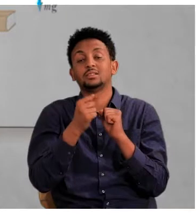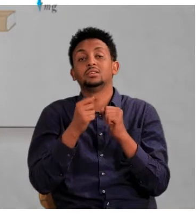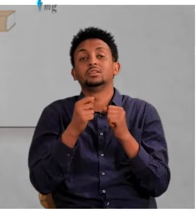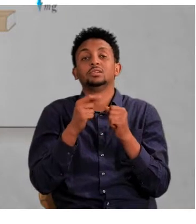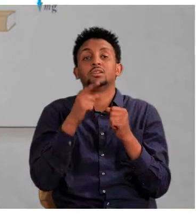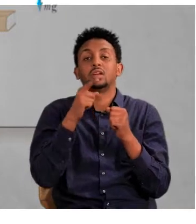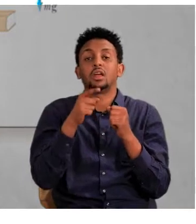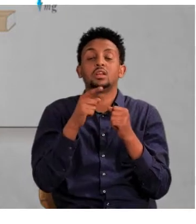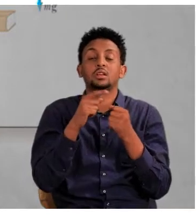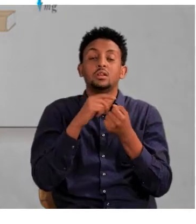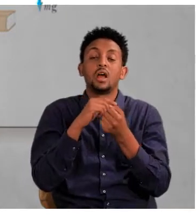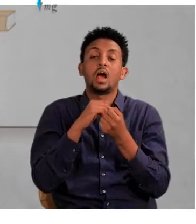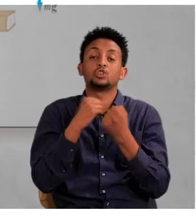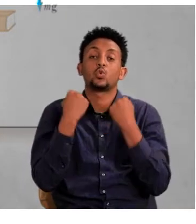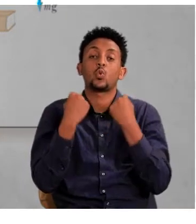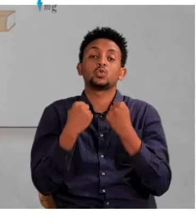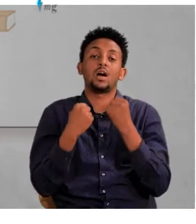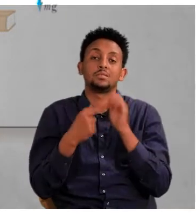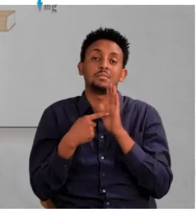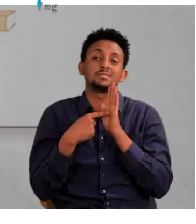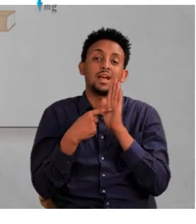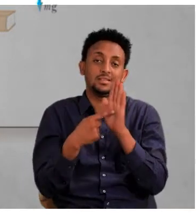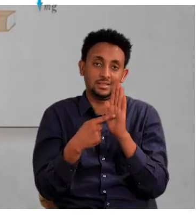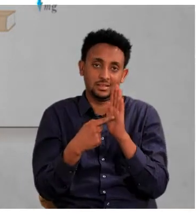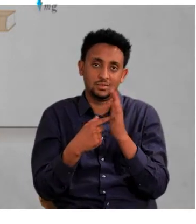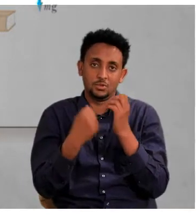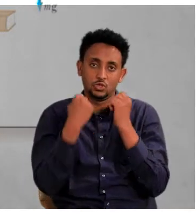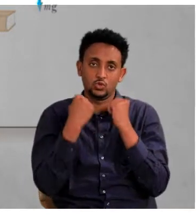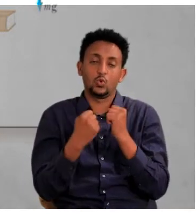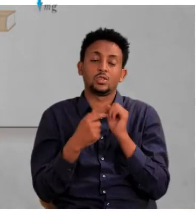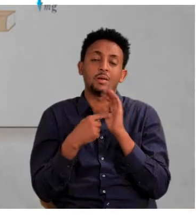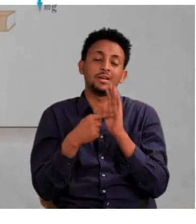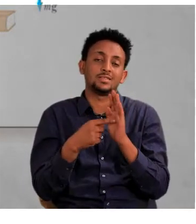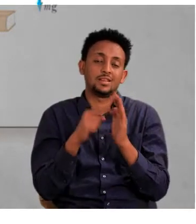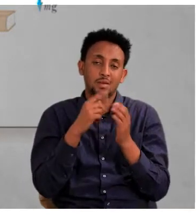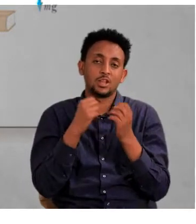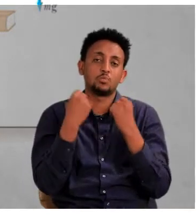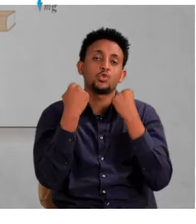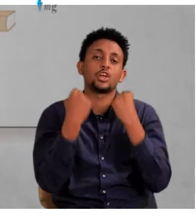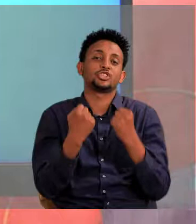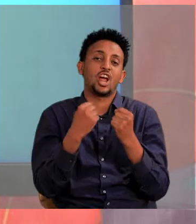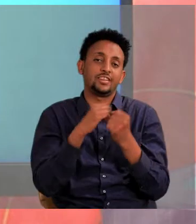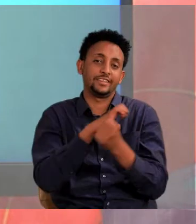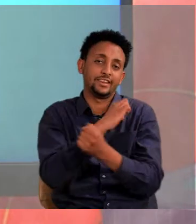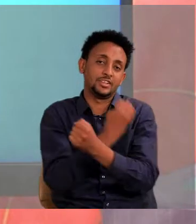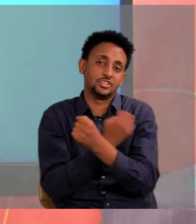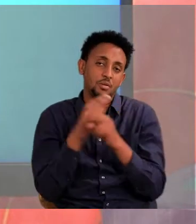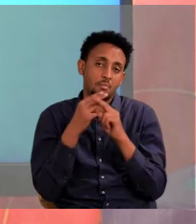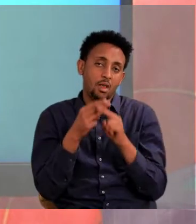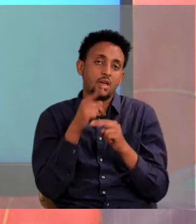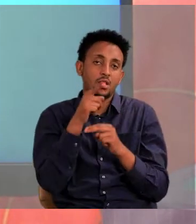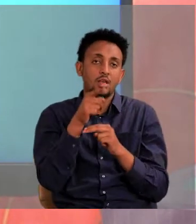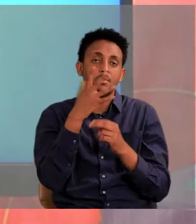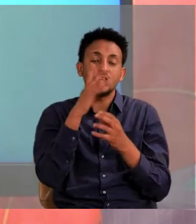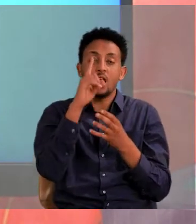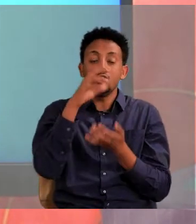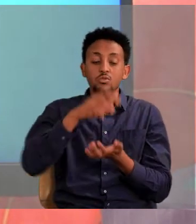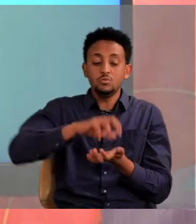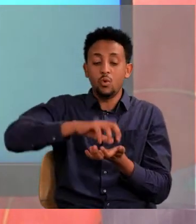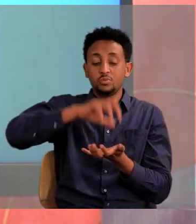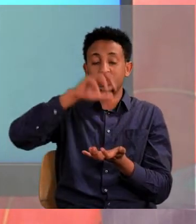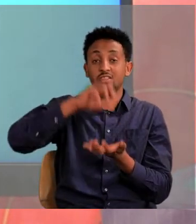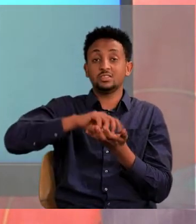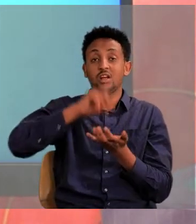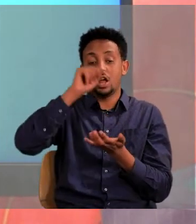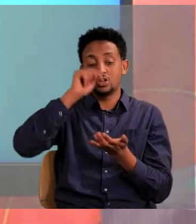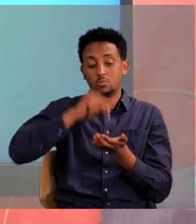you are performing or you are storing energy, and that energy is known to be potential energy. Suppose here this object is moving